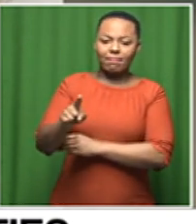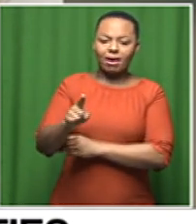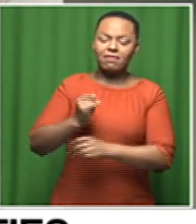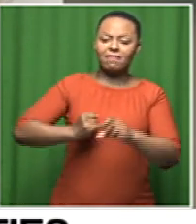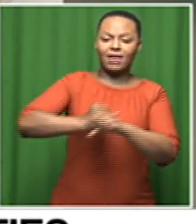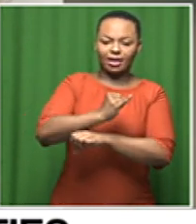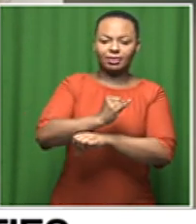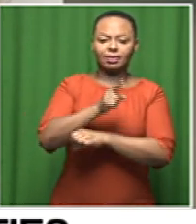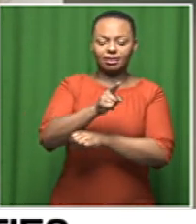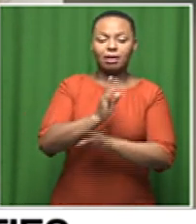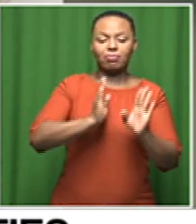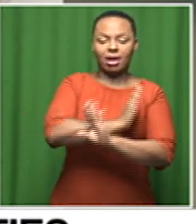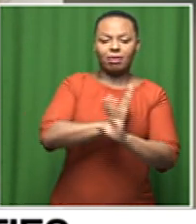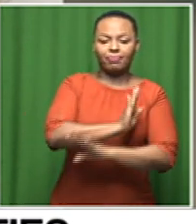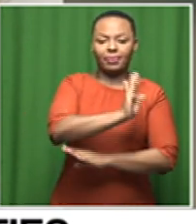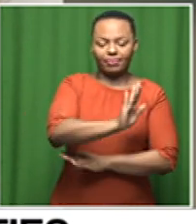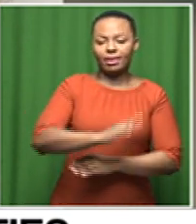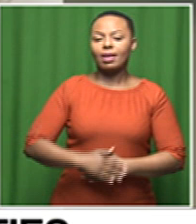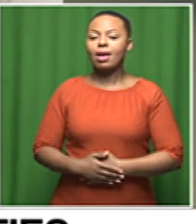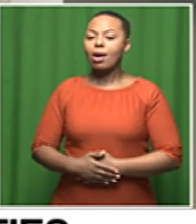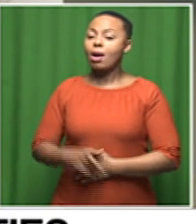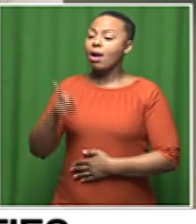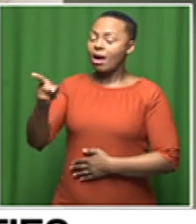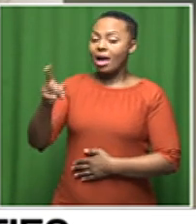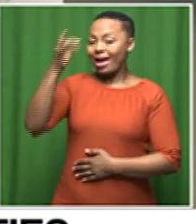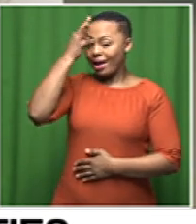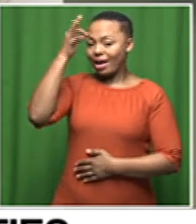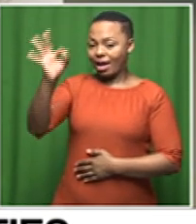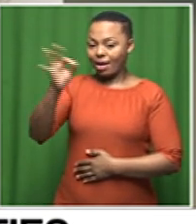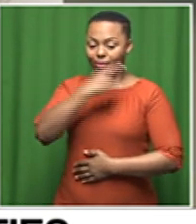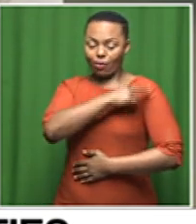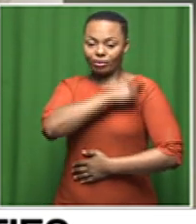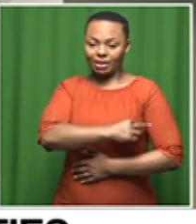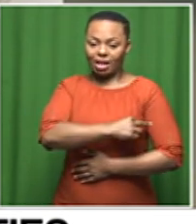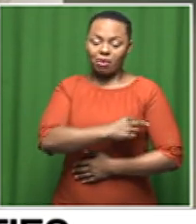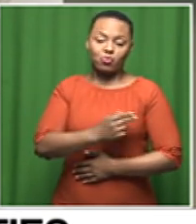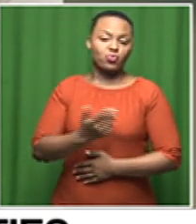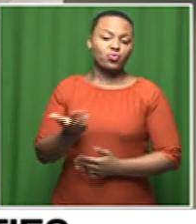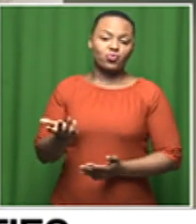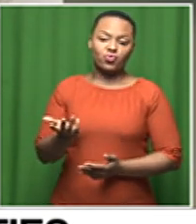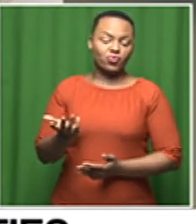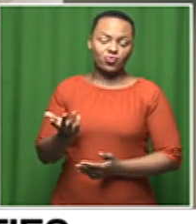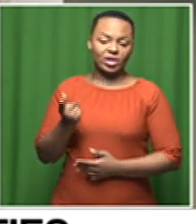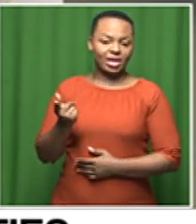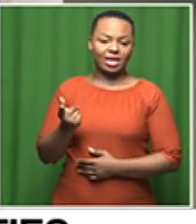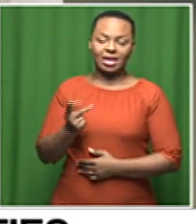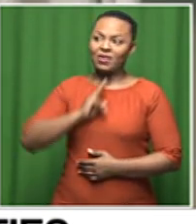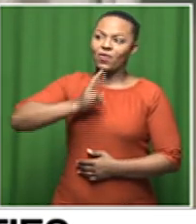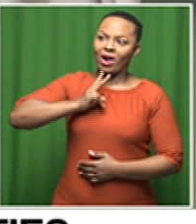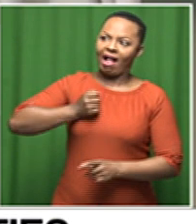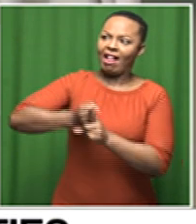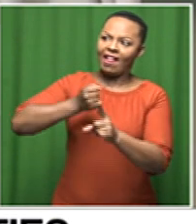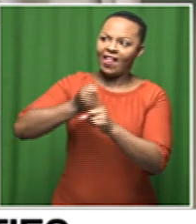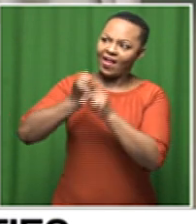as possible. And then with your public hospital, you need to be a very vocal